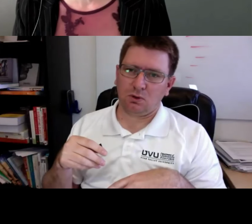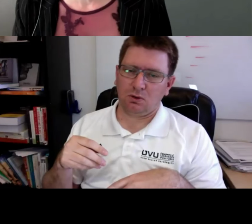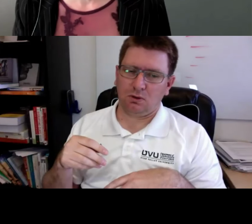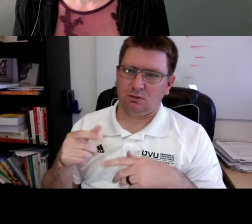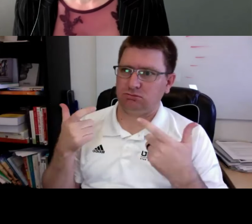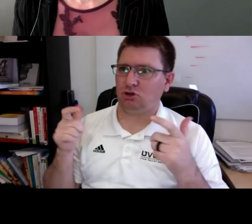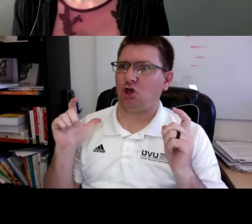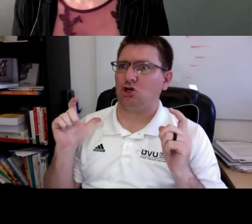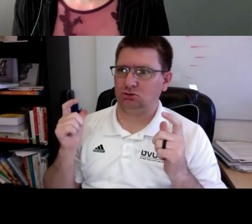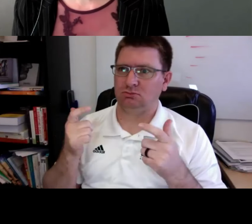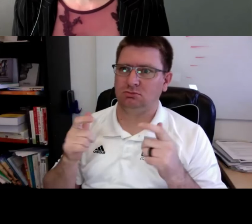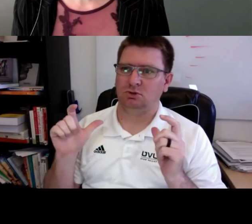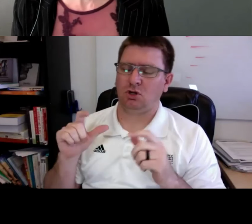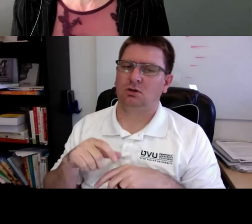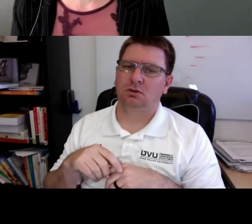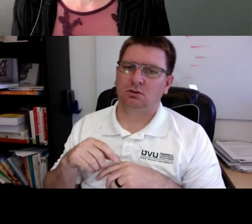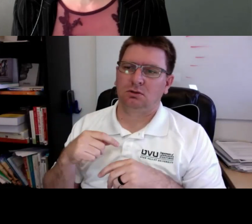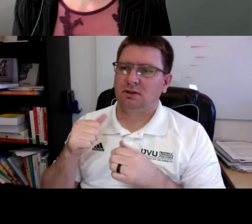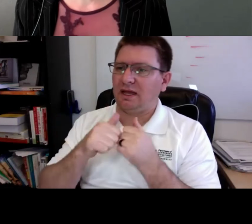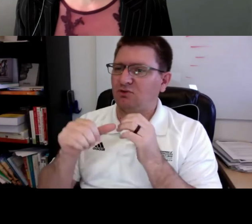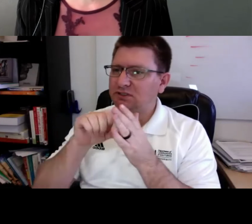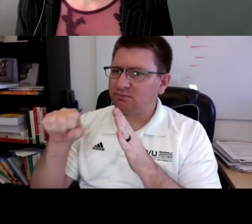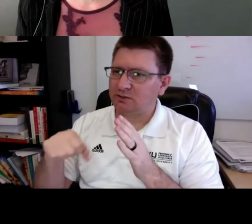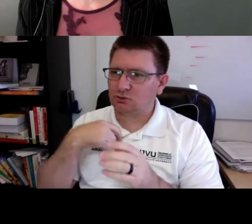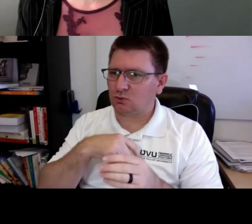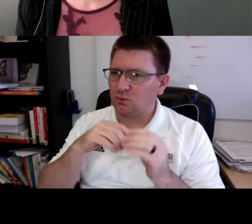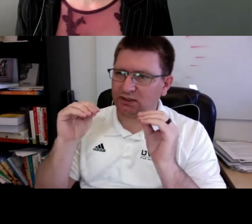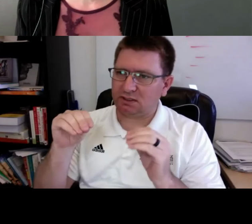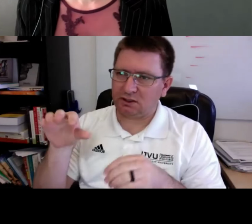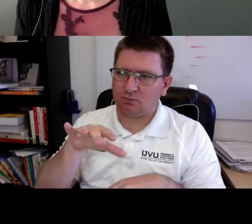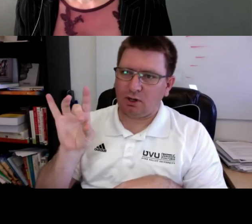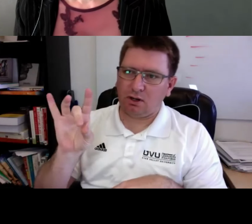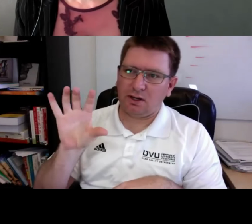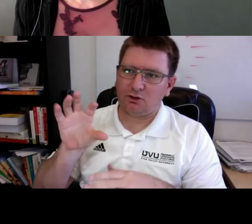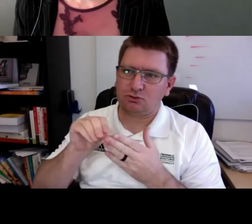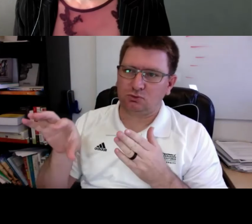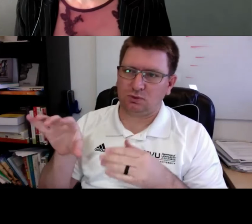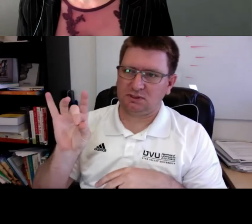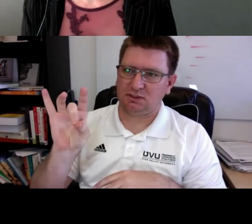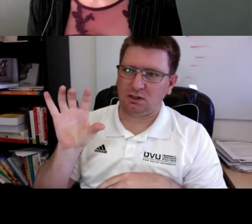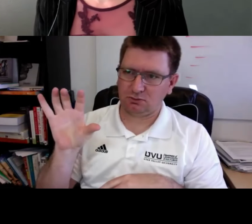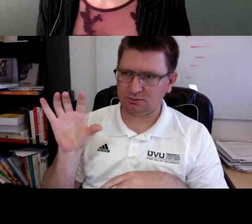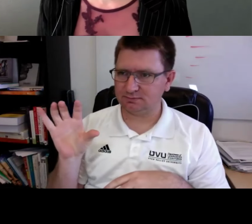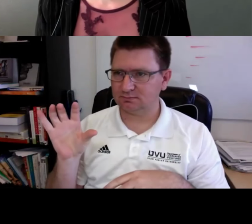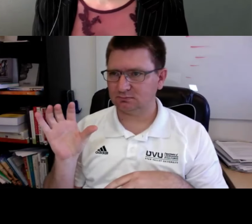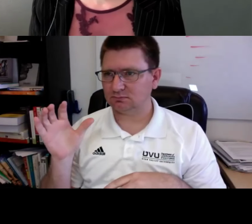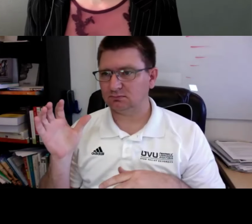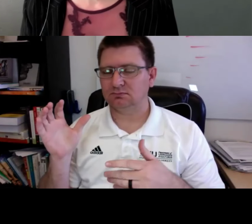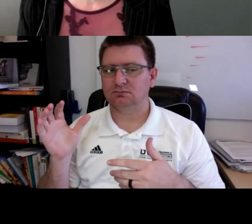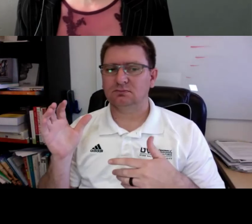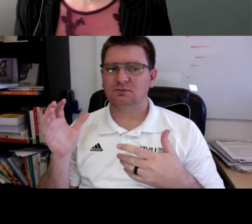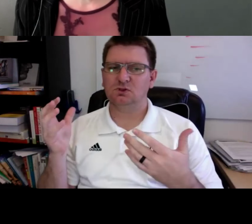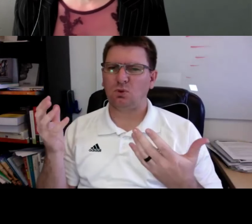programs. So that is large. That's a big number. We teach